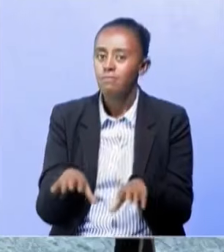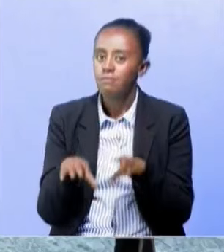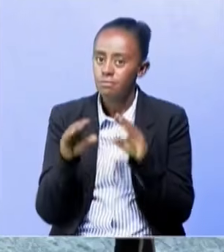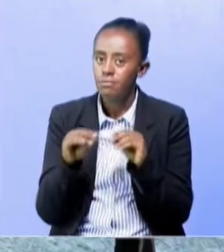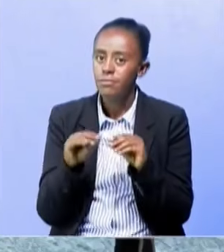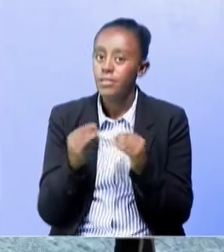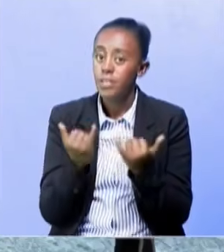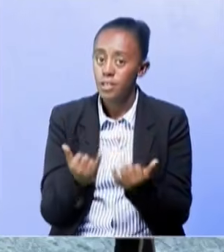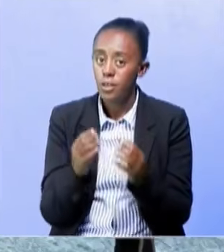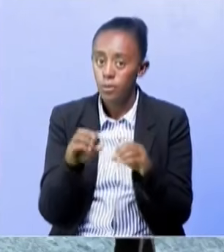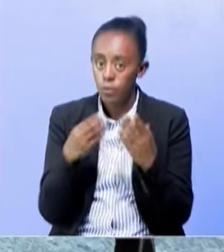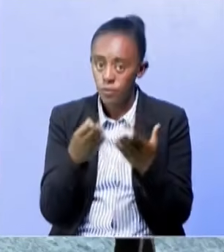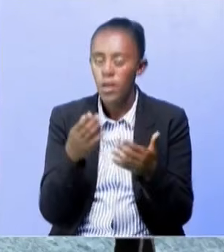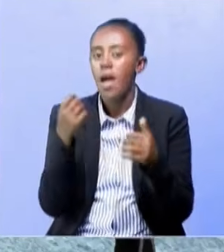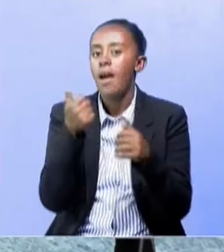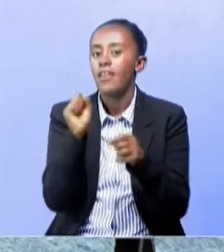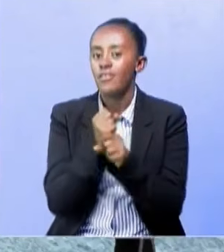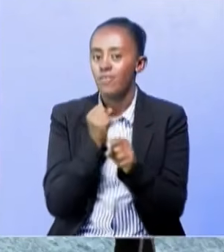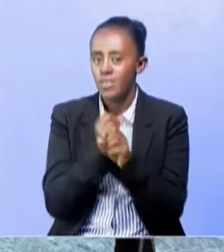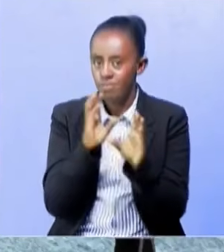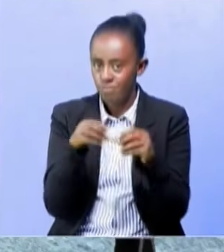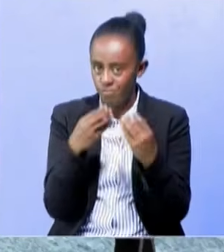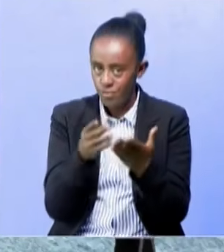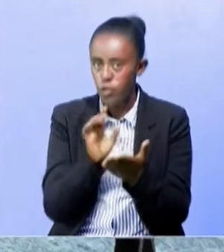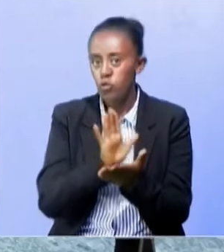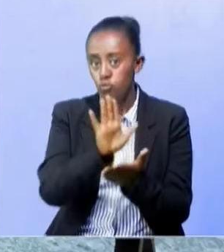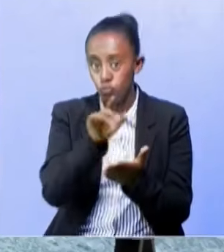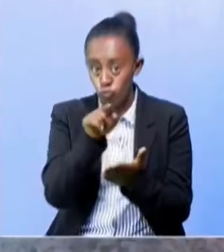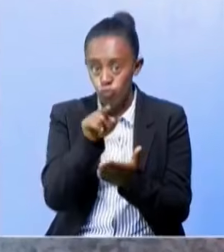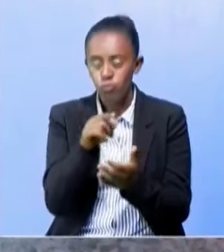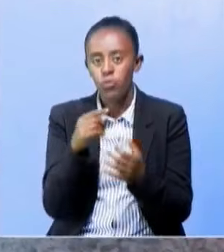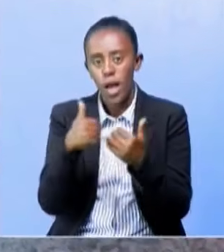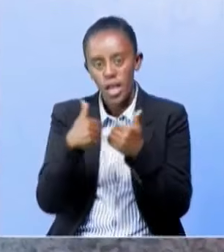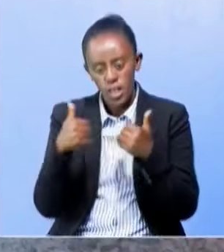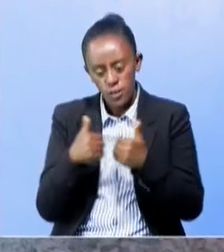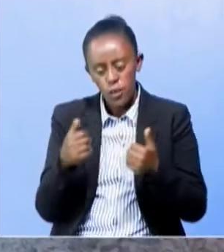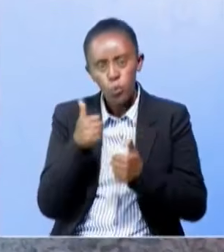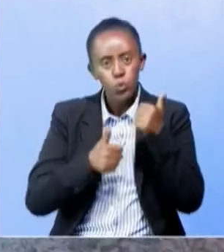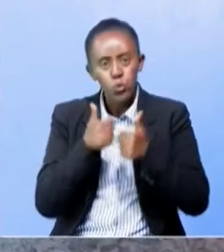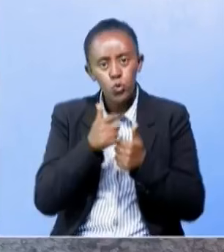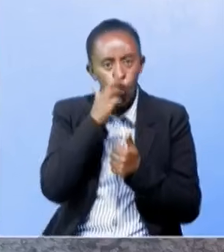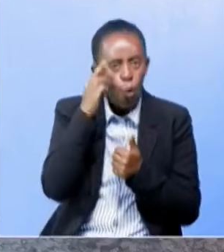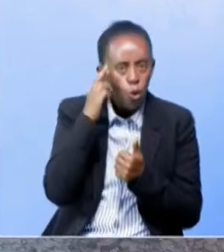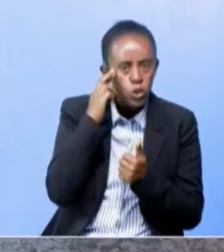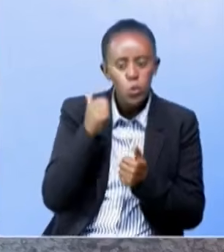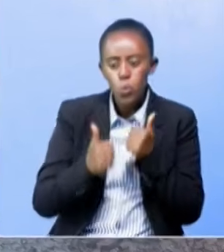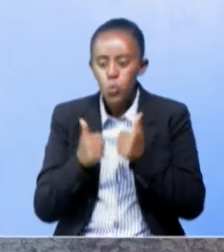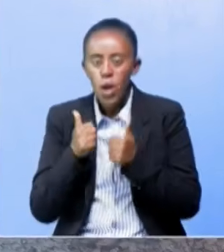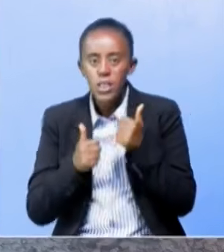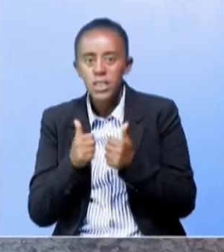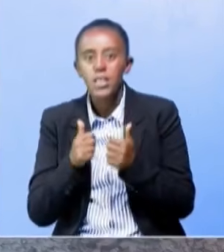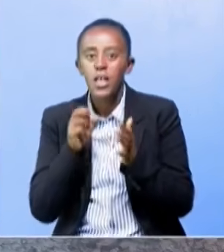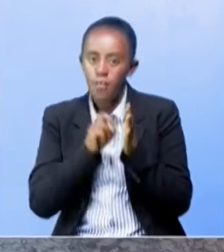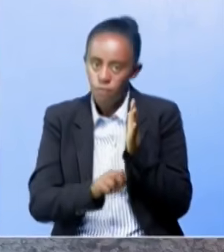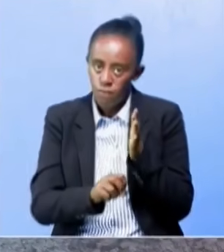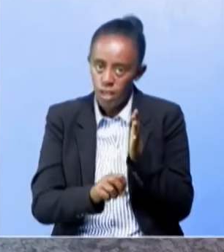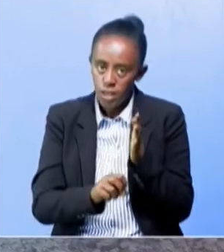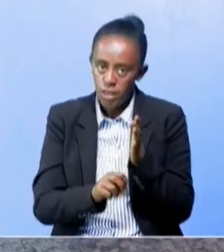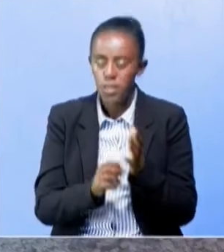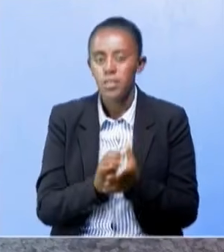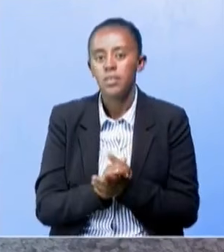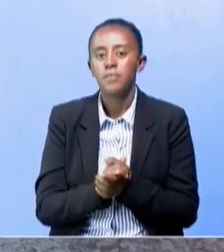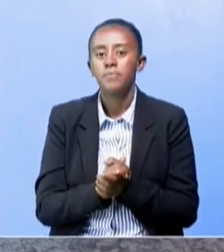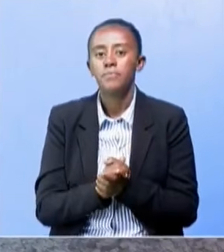I'm going to give you an activity. Then you are going to identify which one is cause and which one is